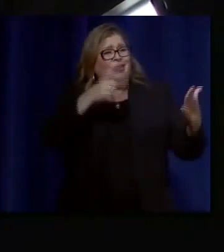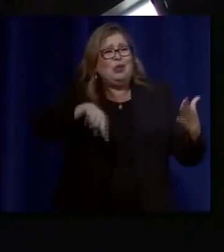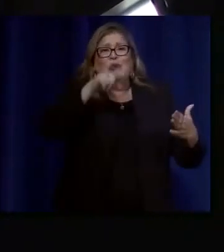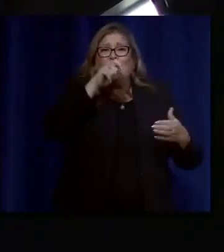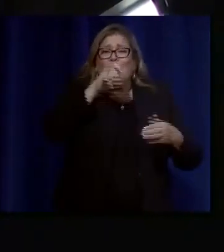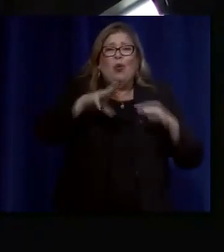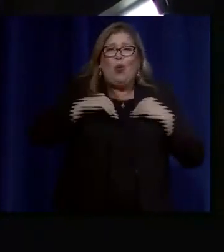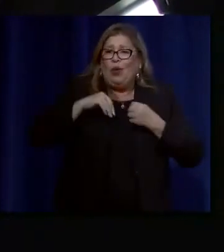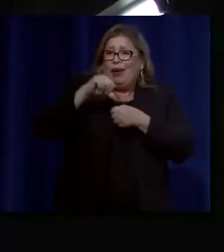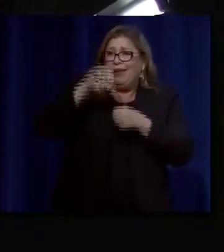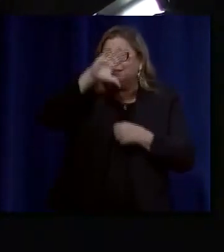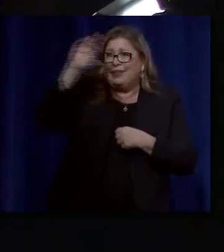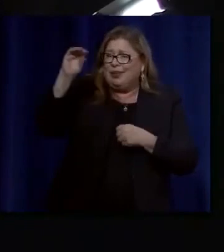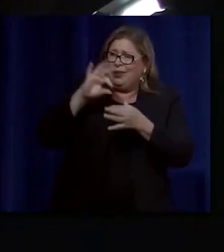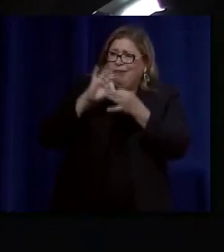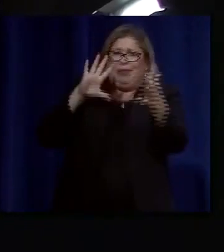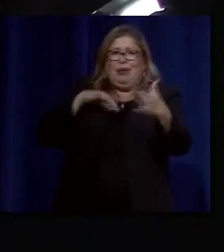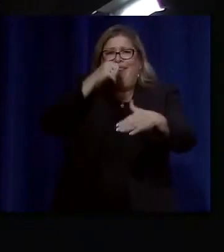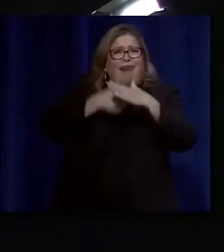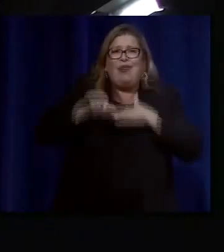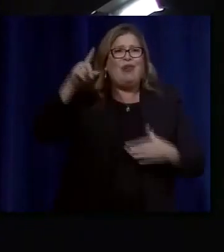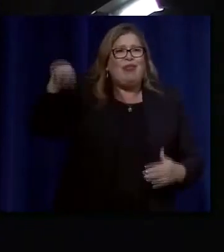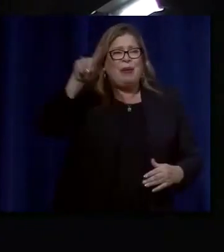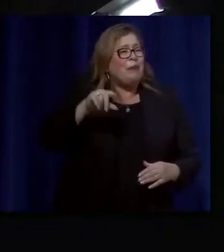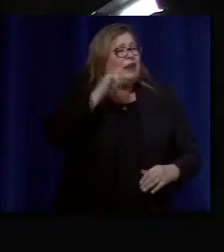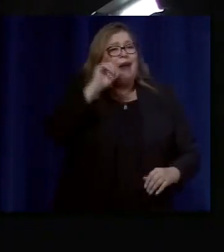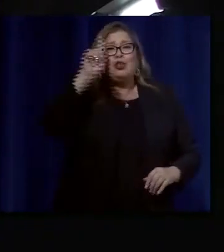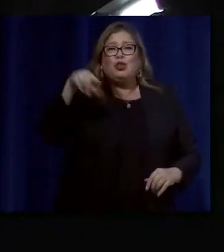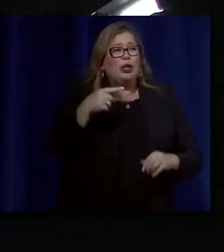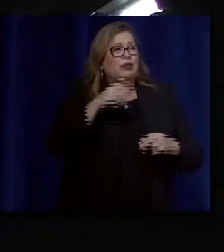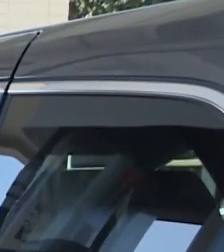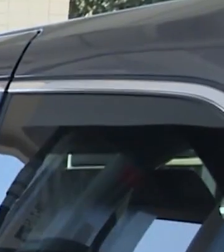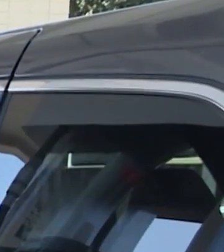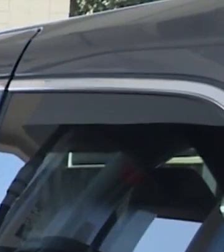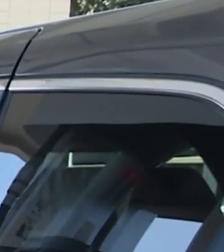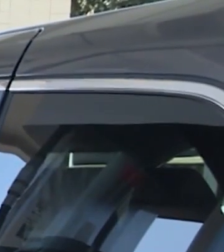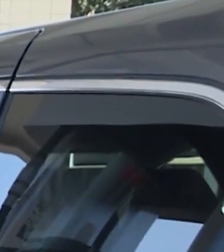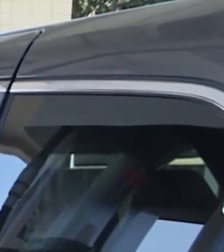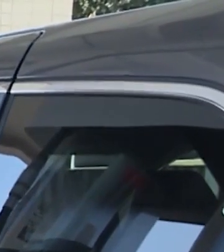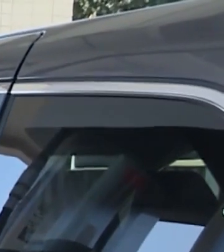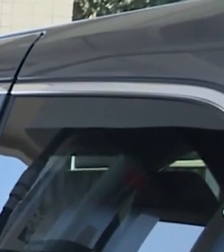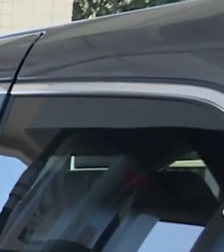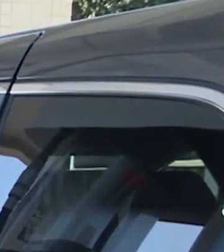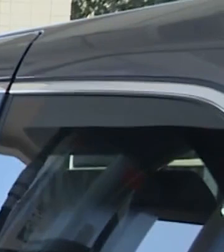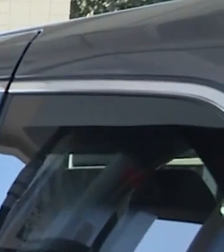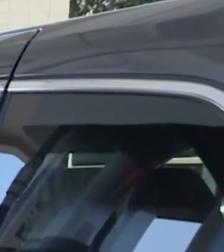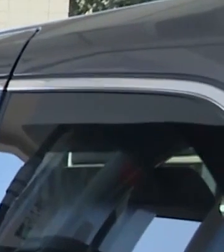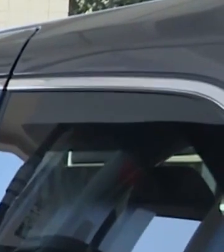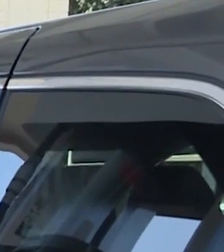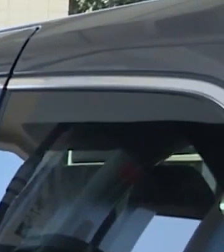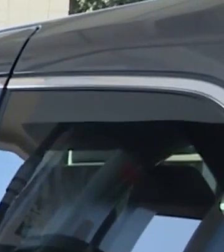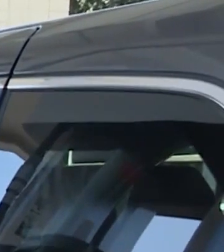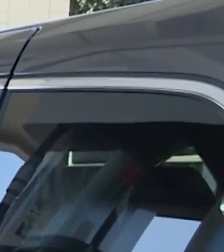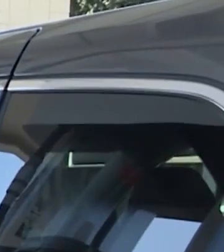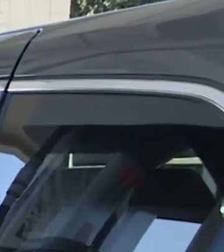But this conversation can't just be about supply, can't just be about oil supply. Daily life still demands too much